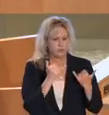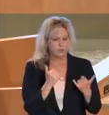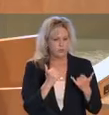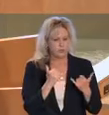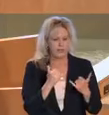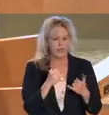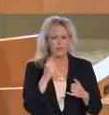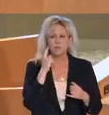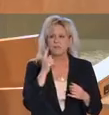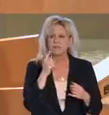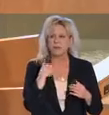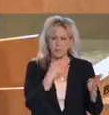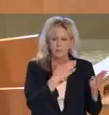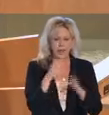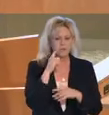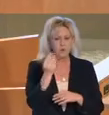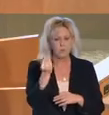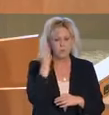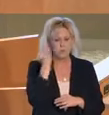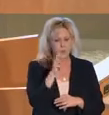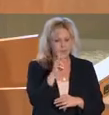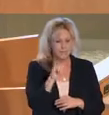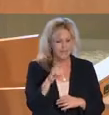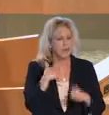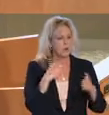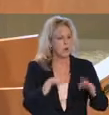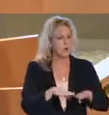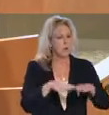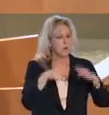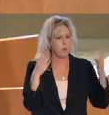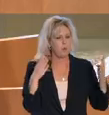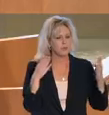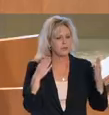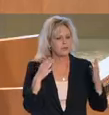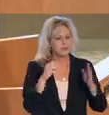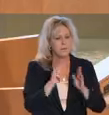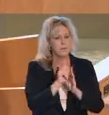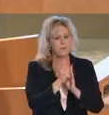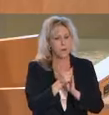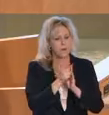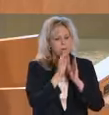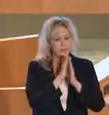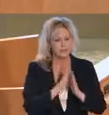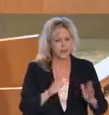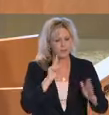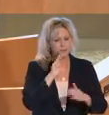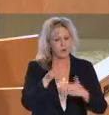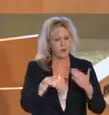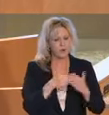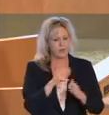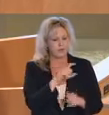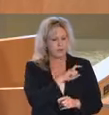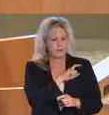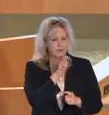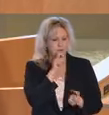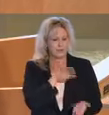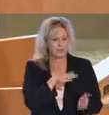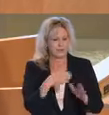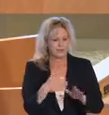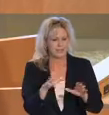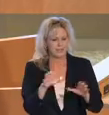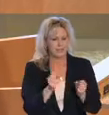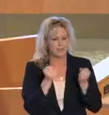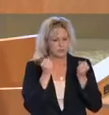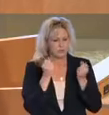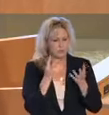Memorial Day as well. So I want to open and in a moment of silence for all those fallen officers who have done so much for us